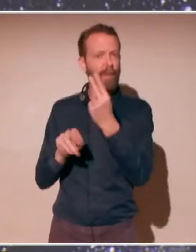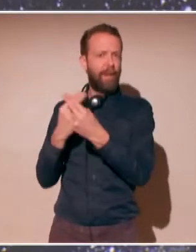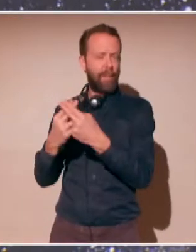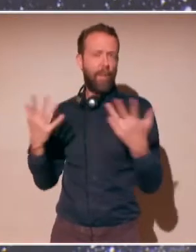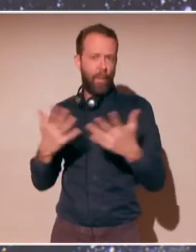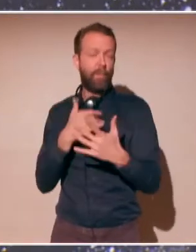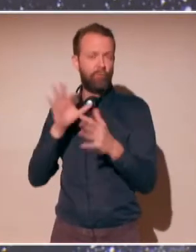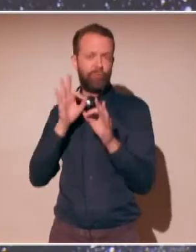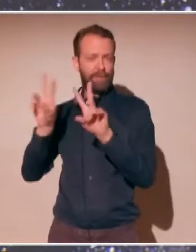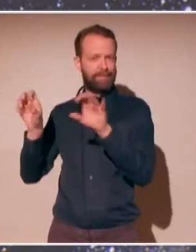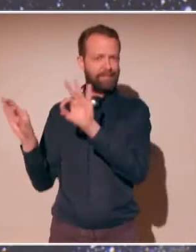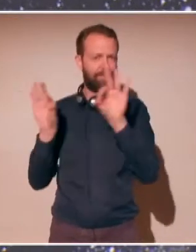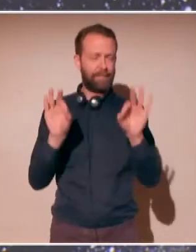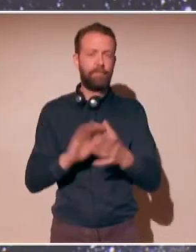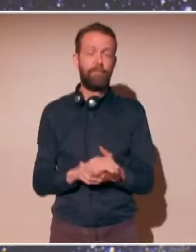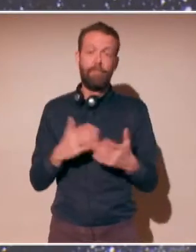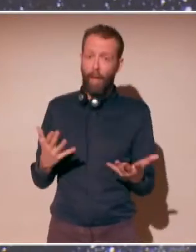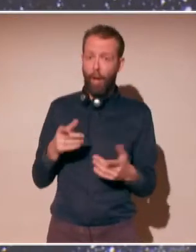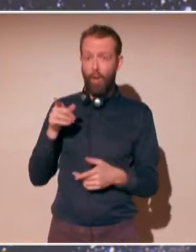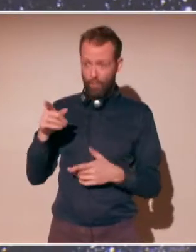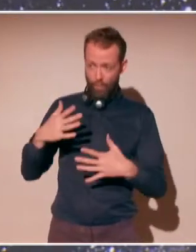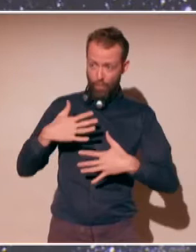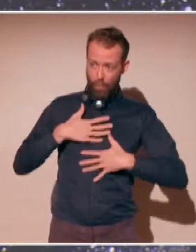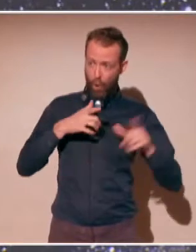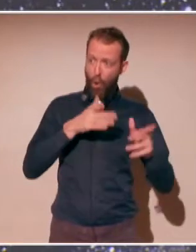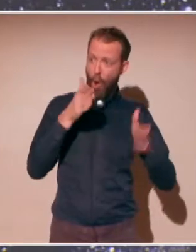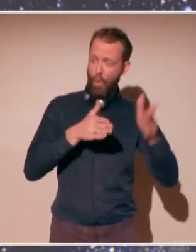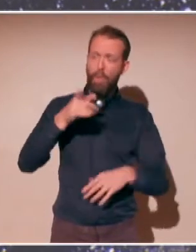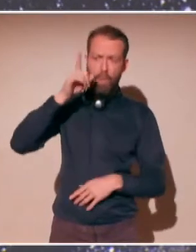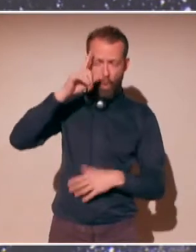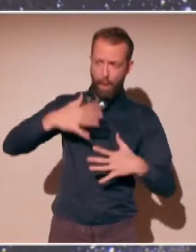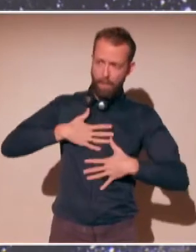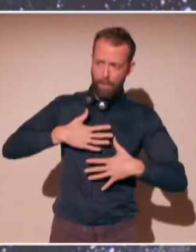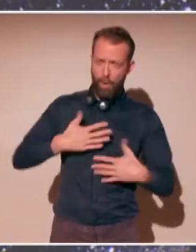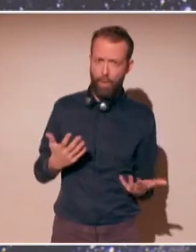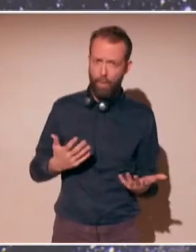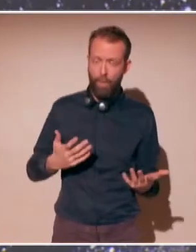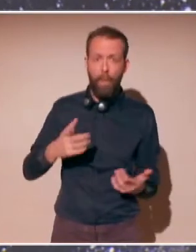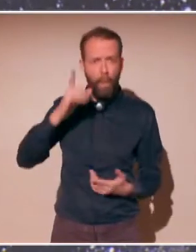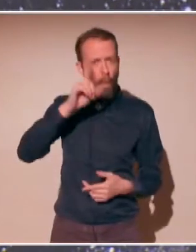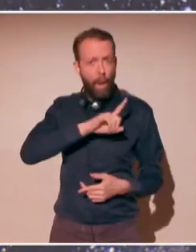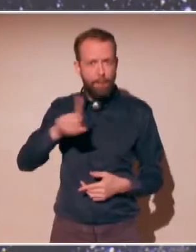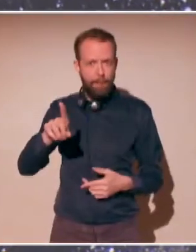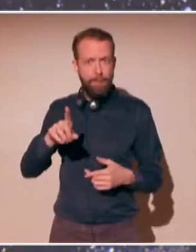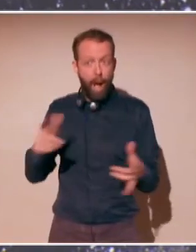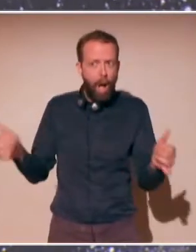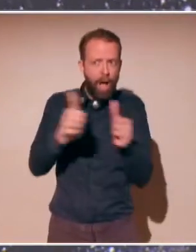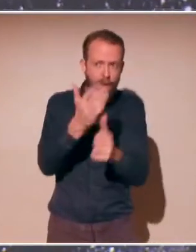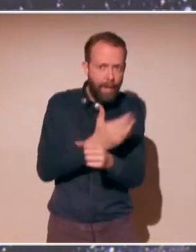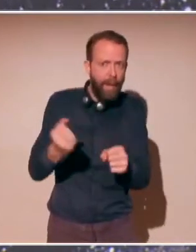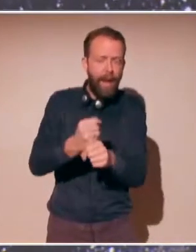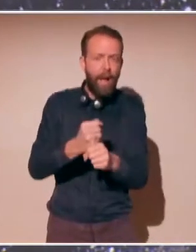he said to his friend, well, you're scared of robots. Why are you scared? Why